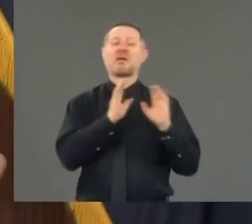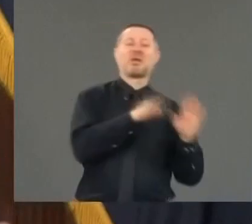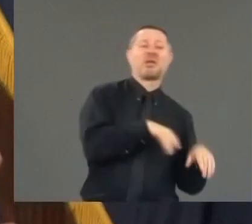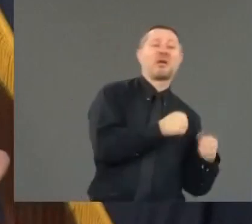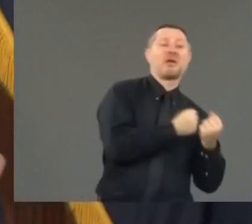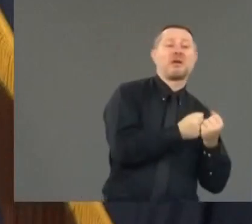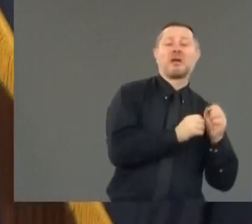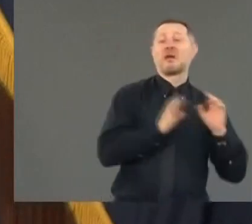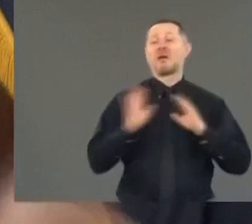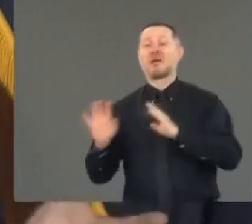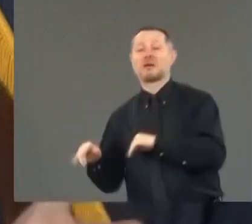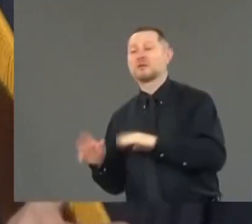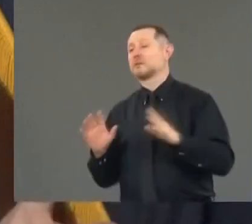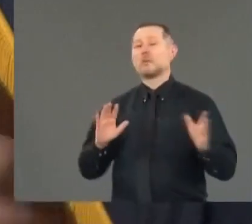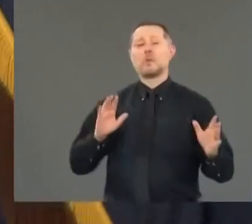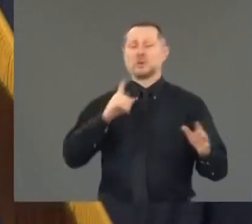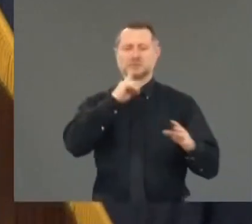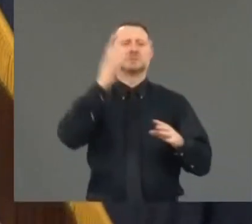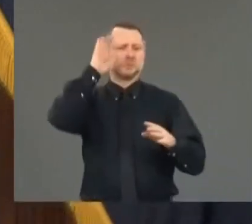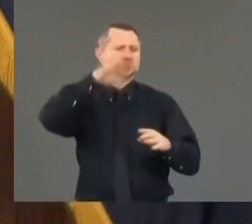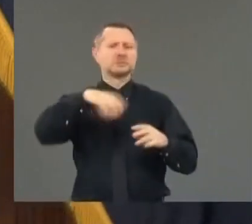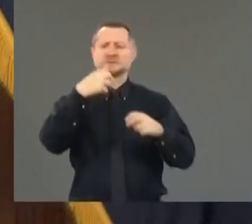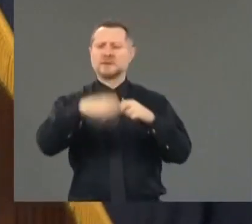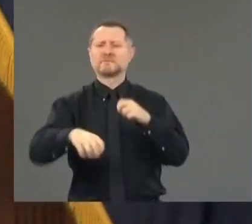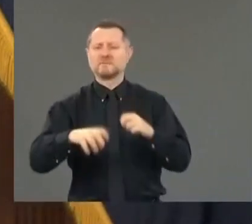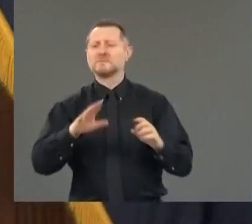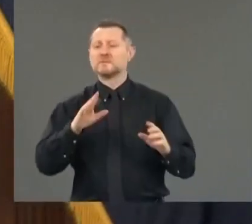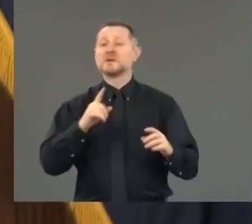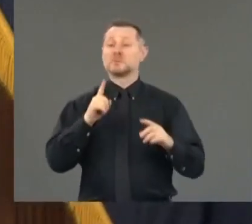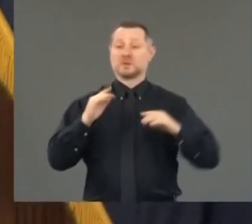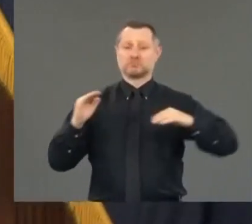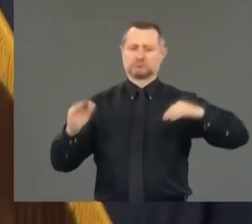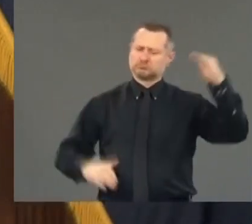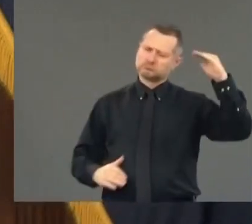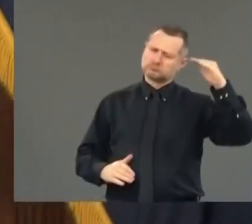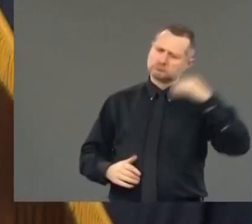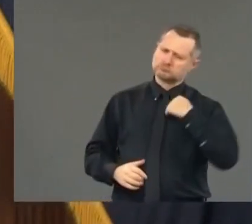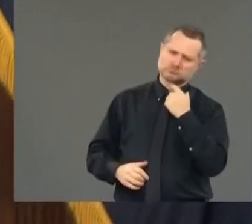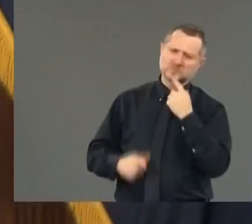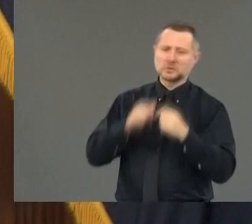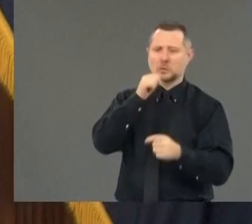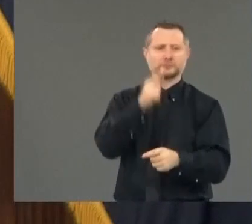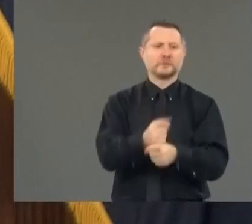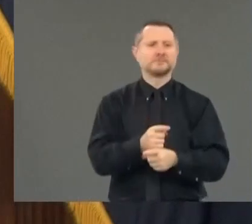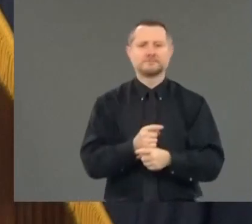it's hard politically. I also understand it's the right thing to do. I understand that.